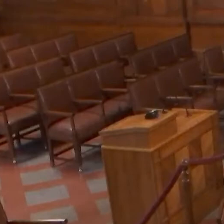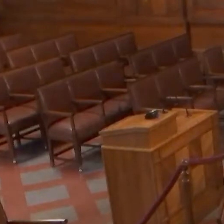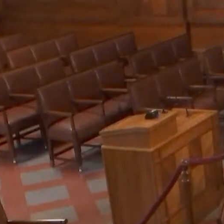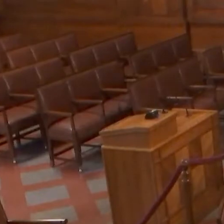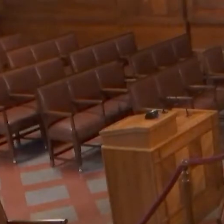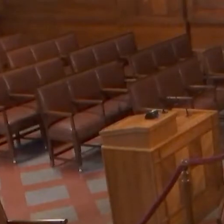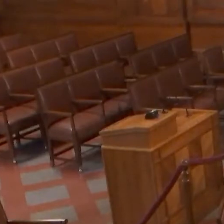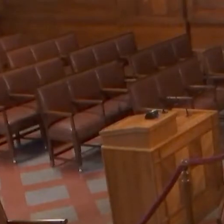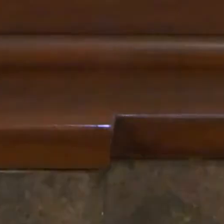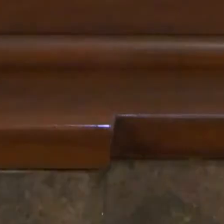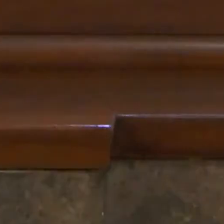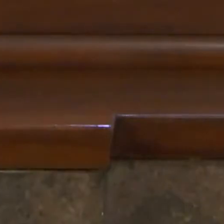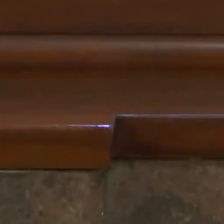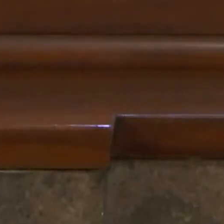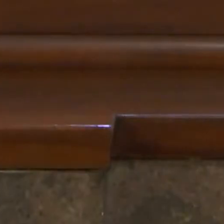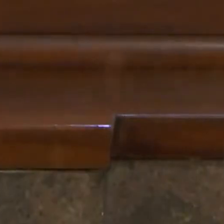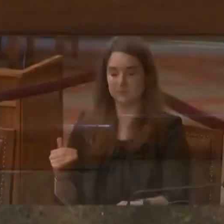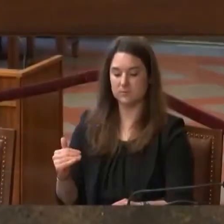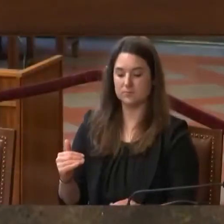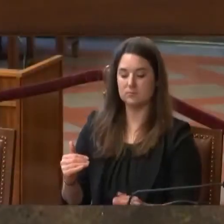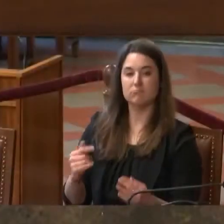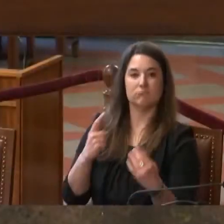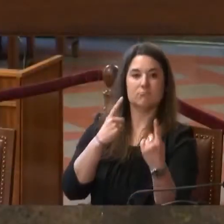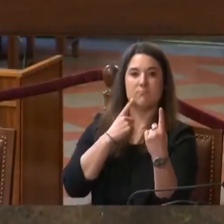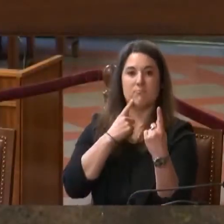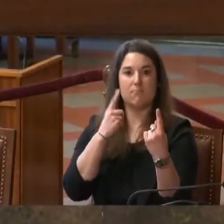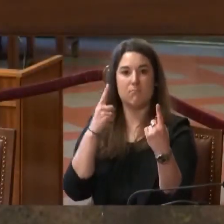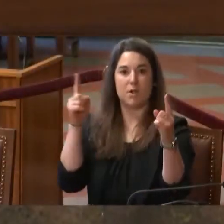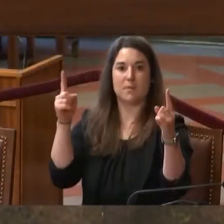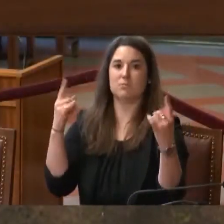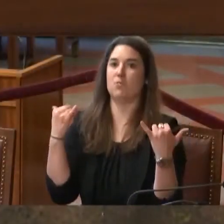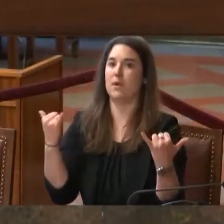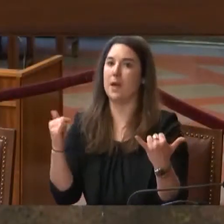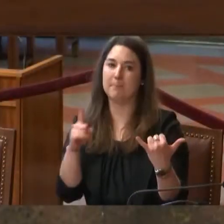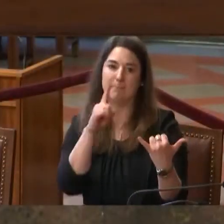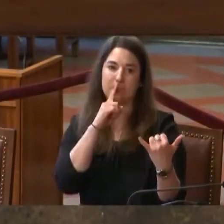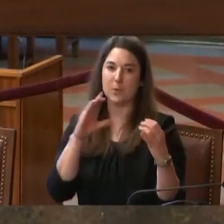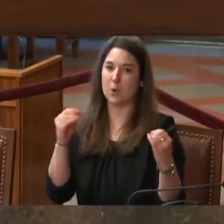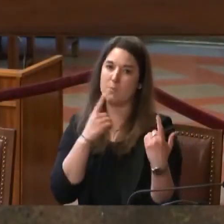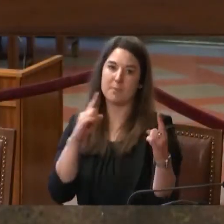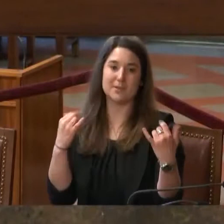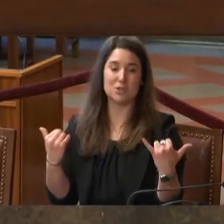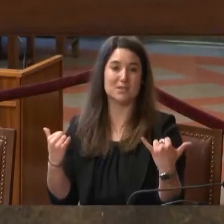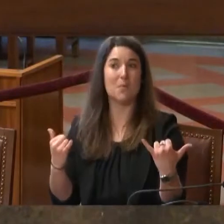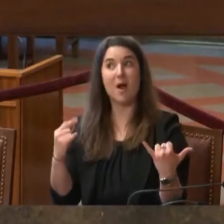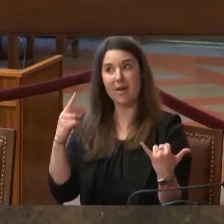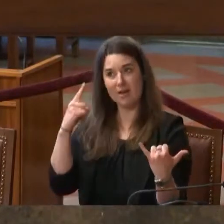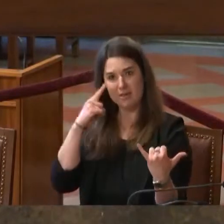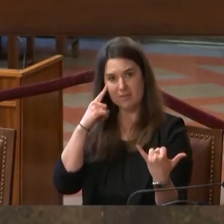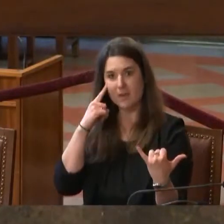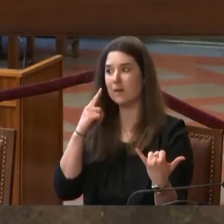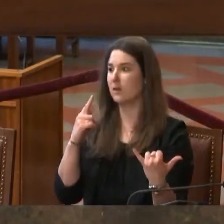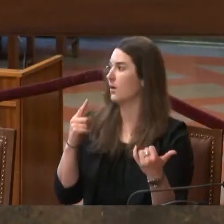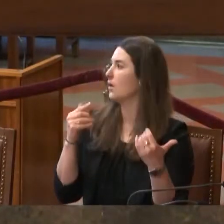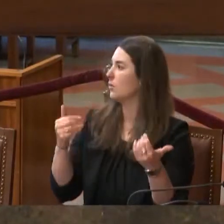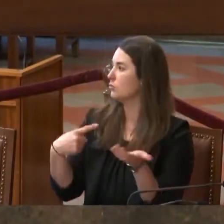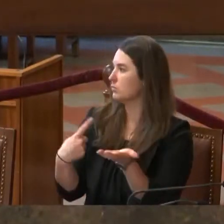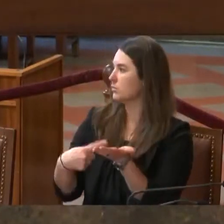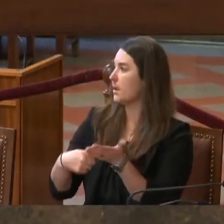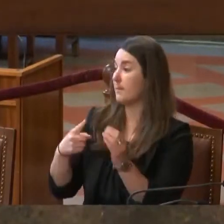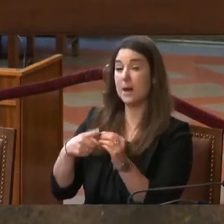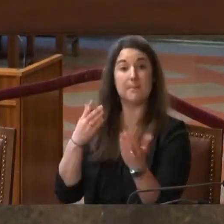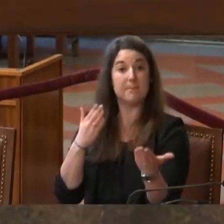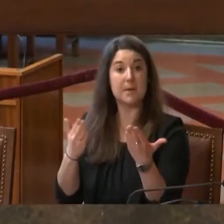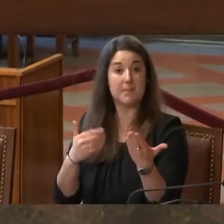Thank you. Our next order of business would be proclamations, but we have no proclamations at this time. I think, though, Madam Clerk, I'd like to talk with you about maybe